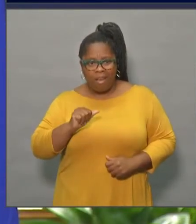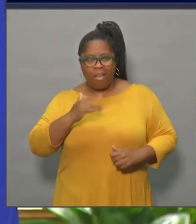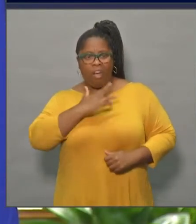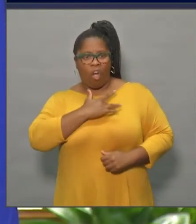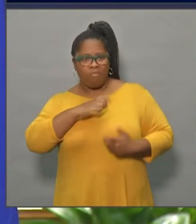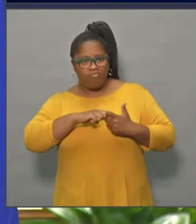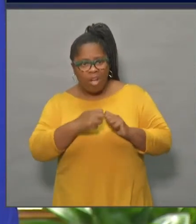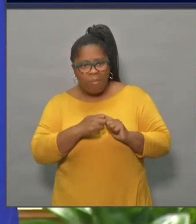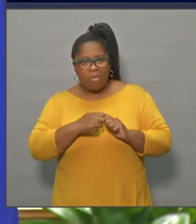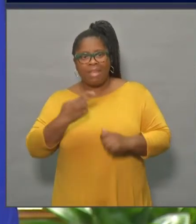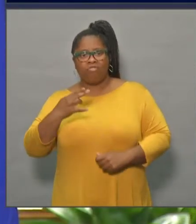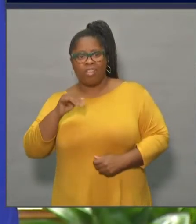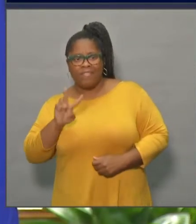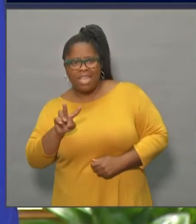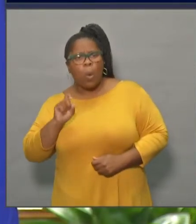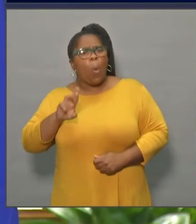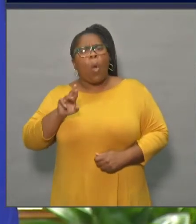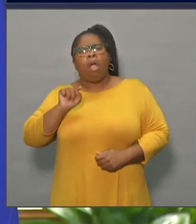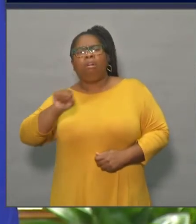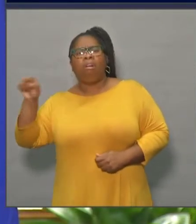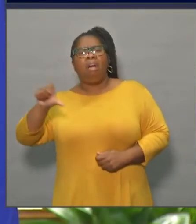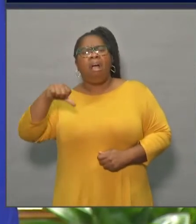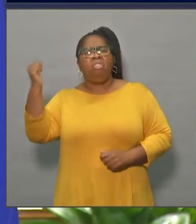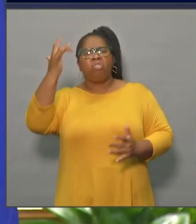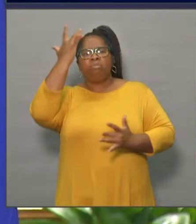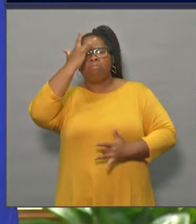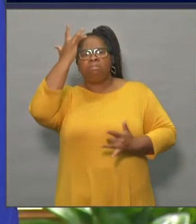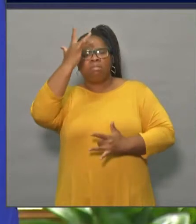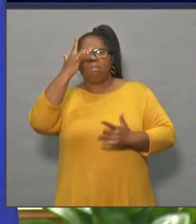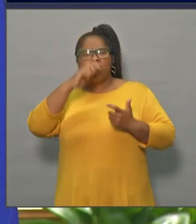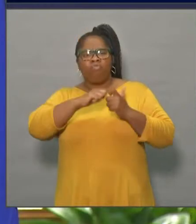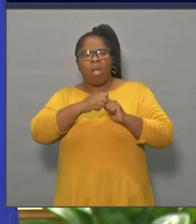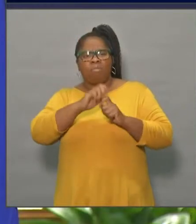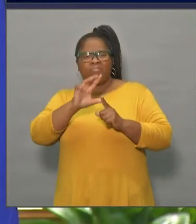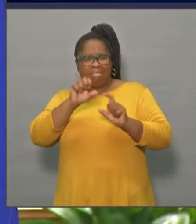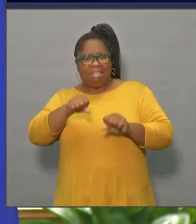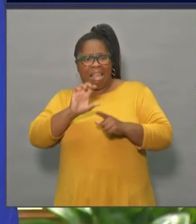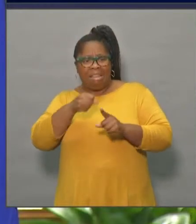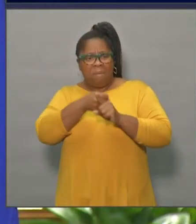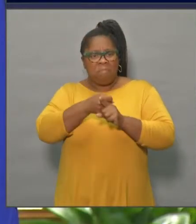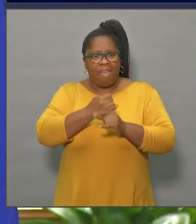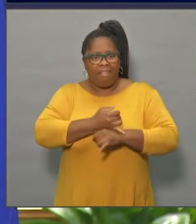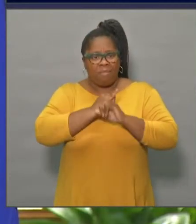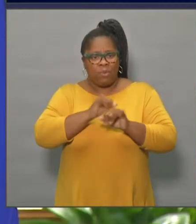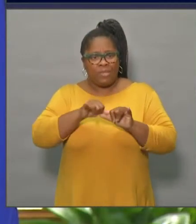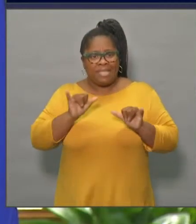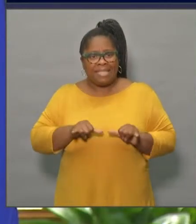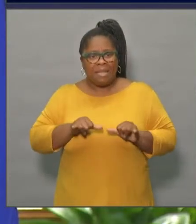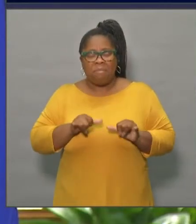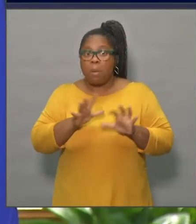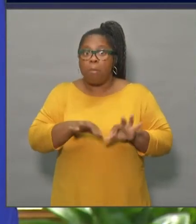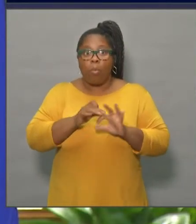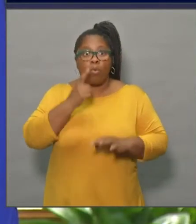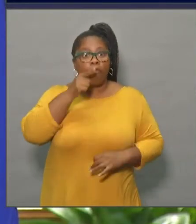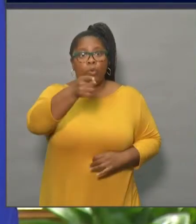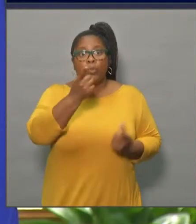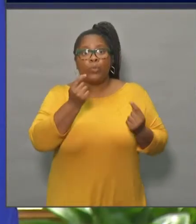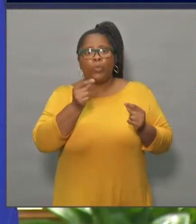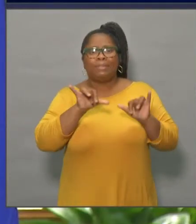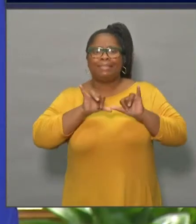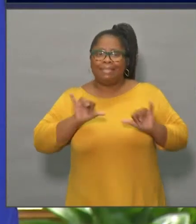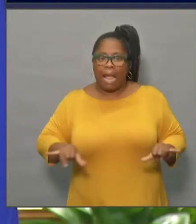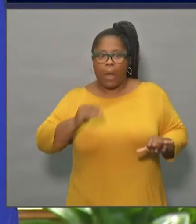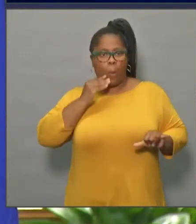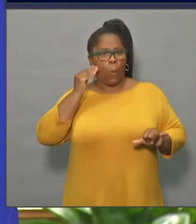HIV, or another condition that could affect your immune system, it is important that you continue to do your best to stay home as much as